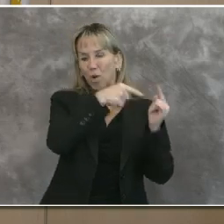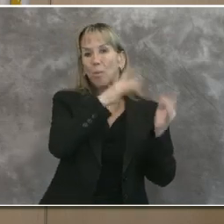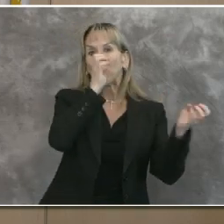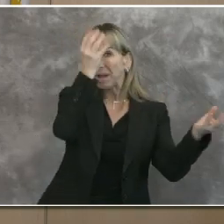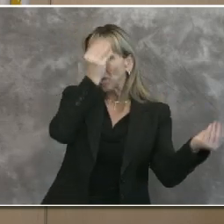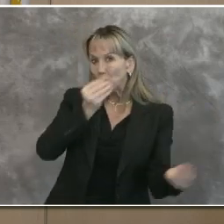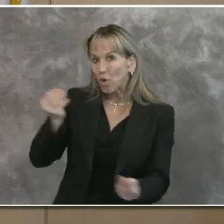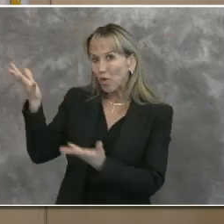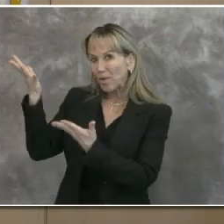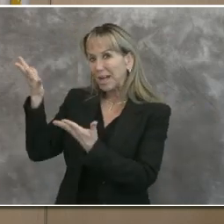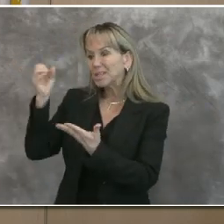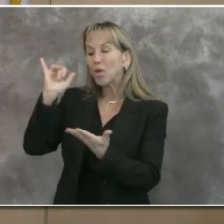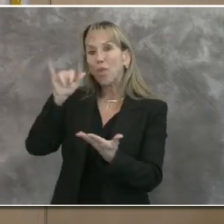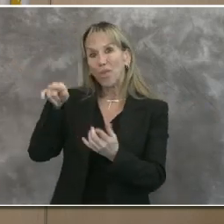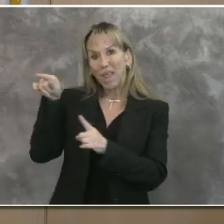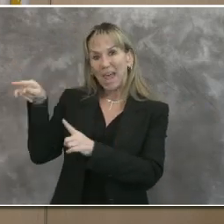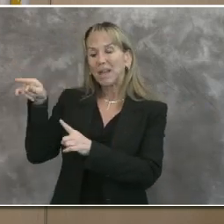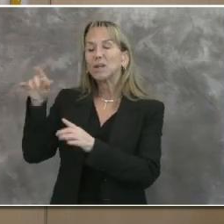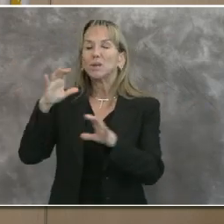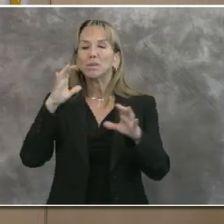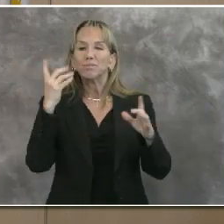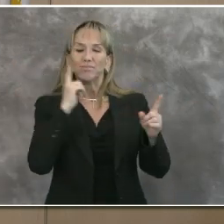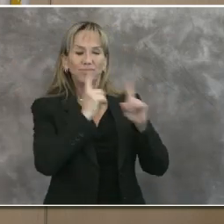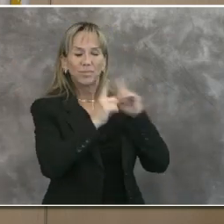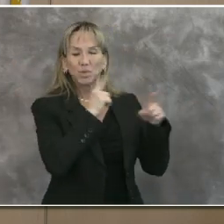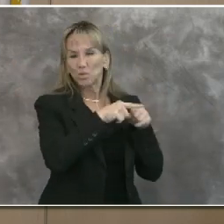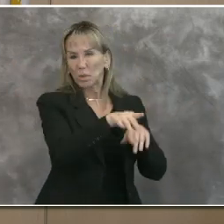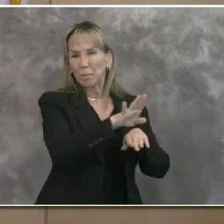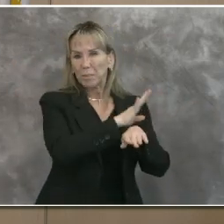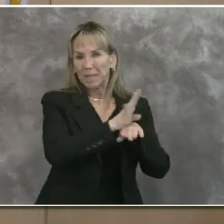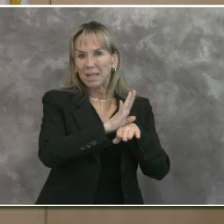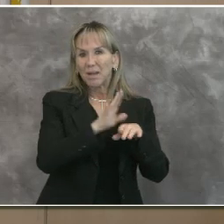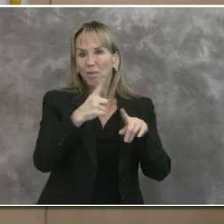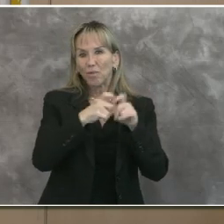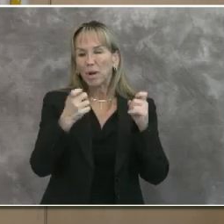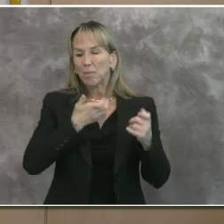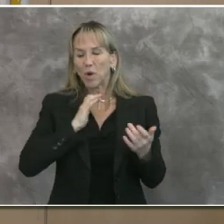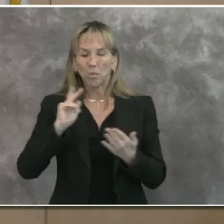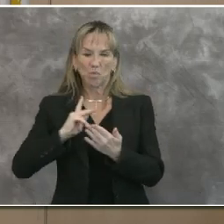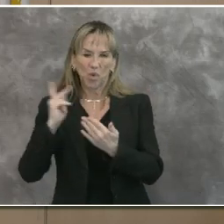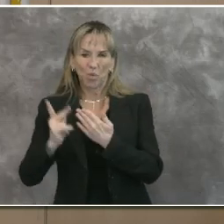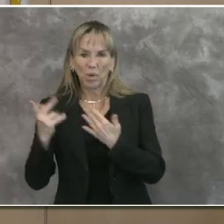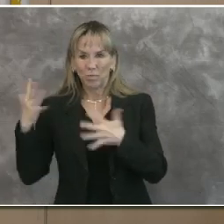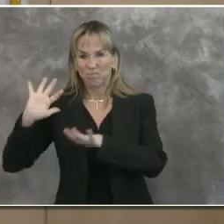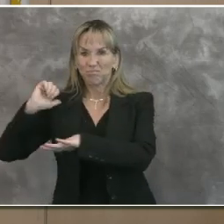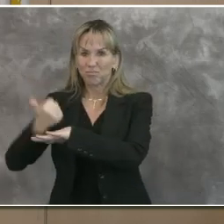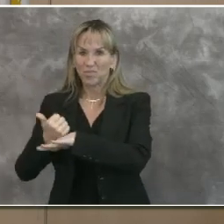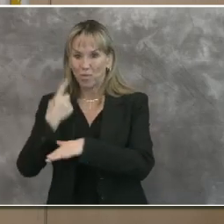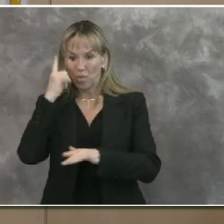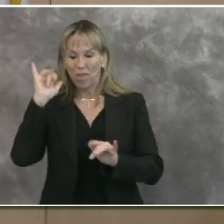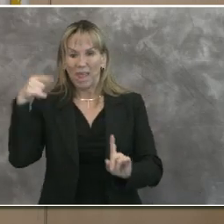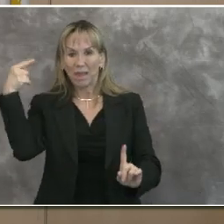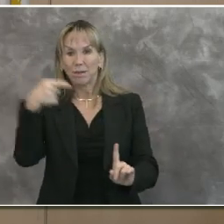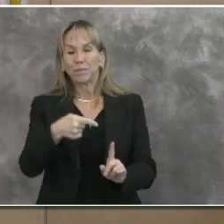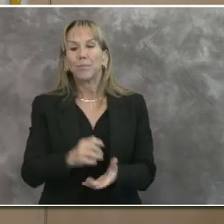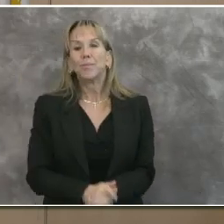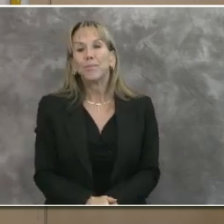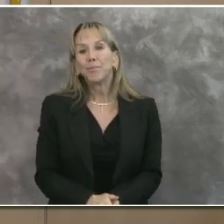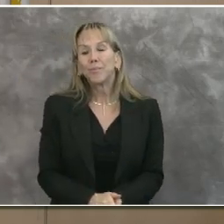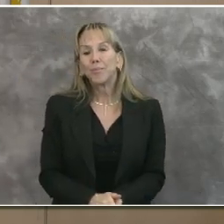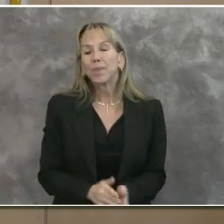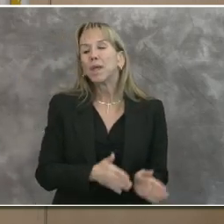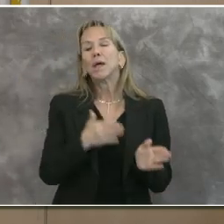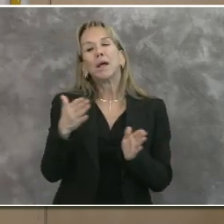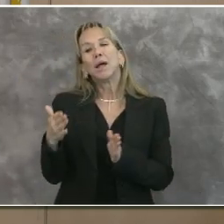communication to that business is conducted by our EPI program. Okay, great. And this one is from Andrew from